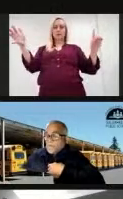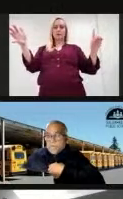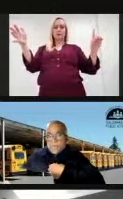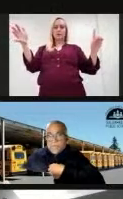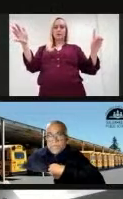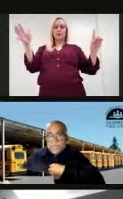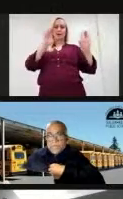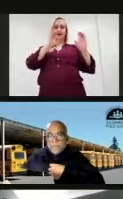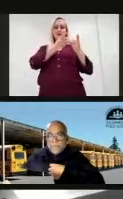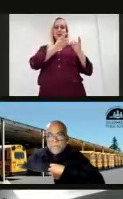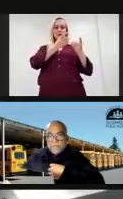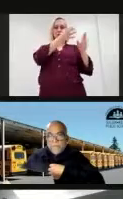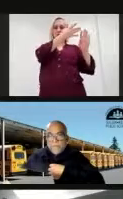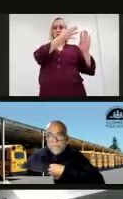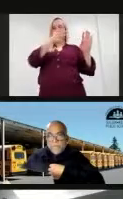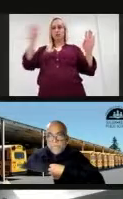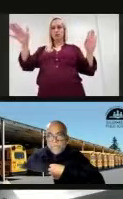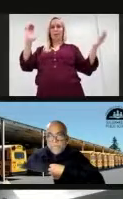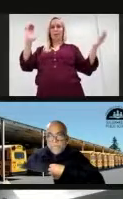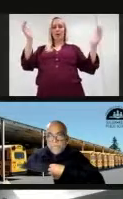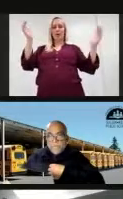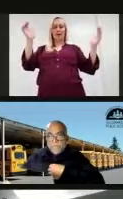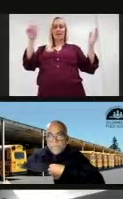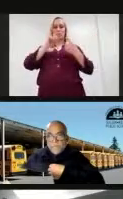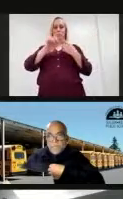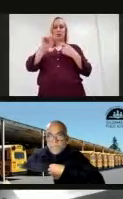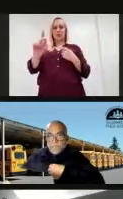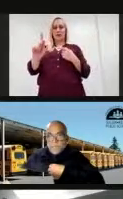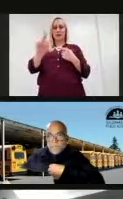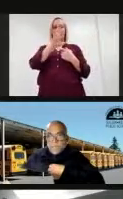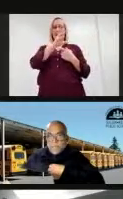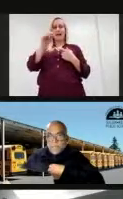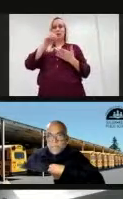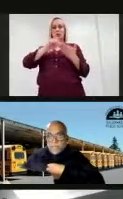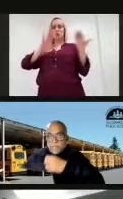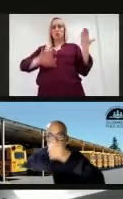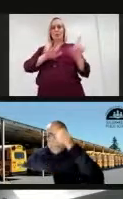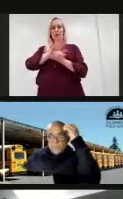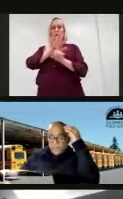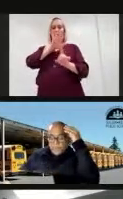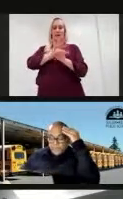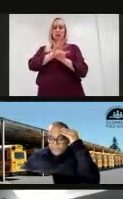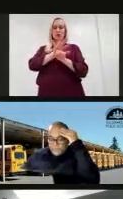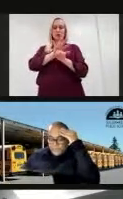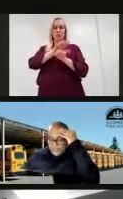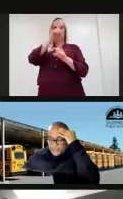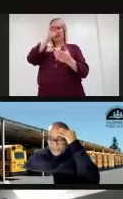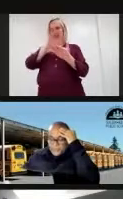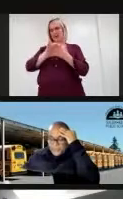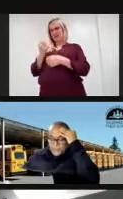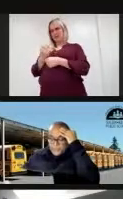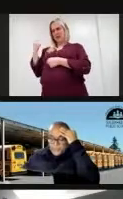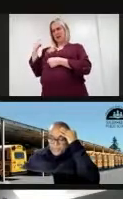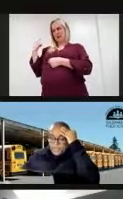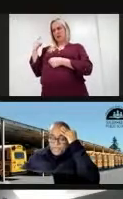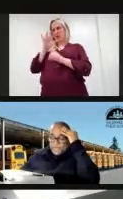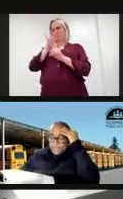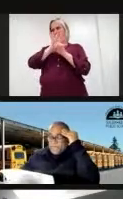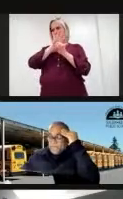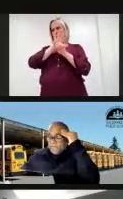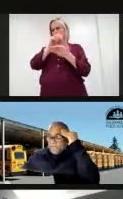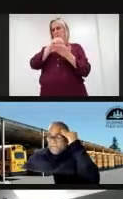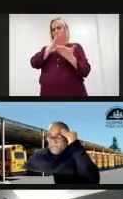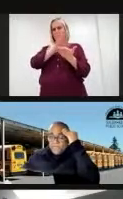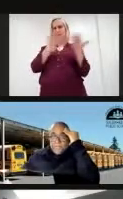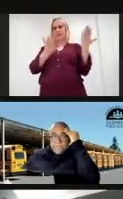you'll see the districts that are the comparator districts and their student population. I believe that's last year's student population data. So that